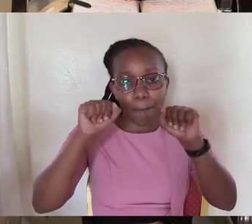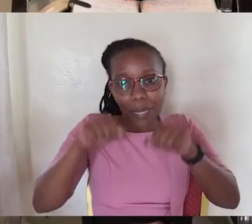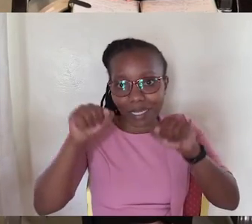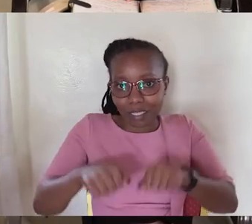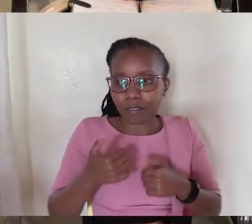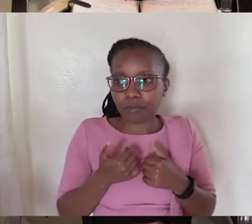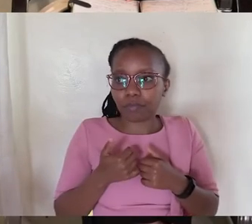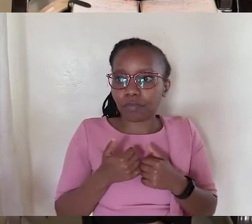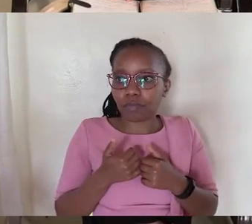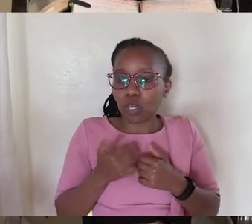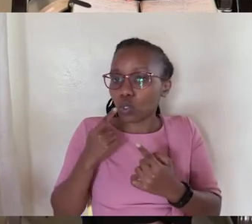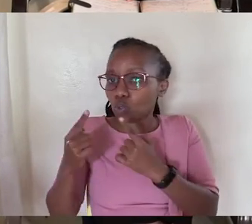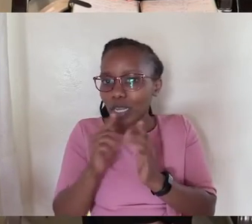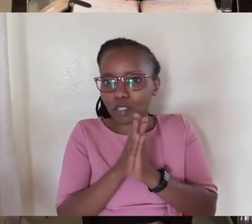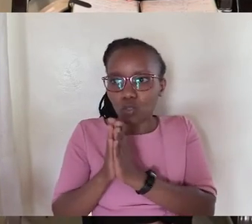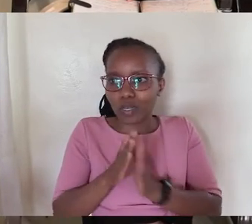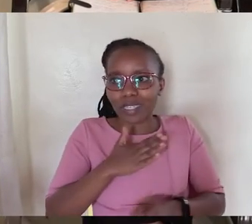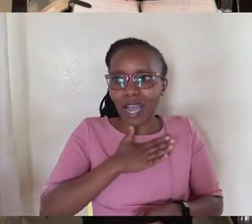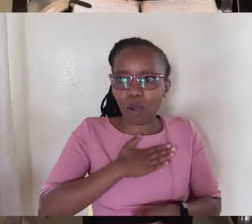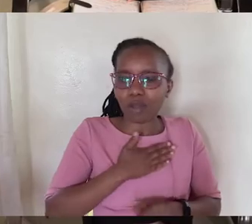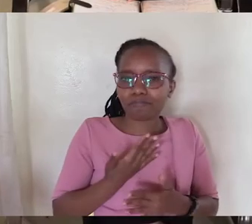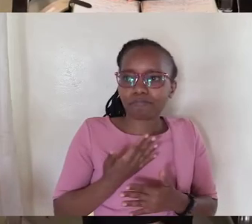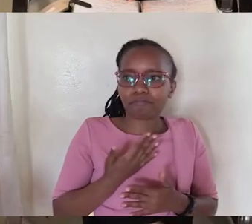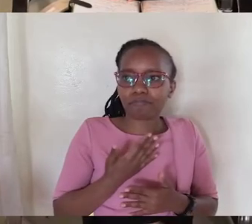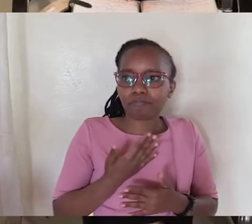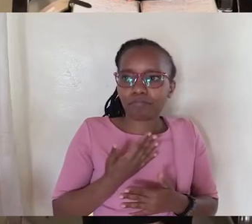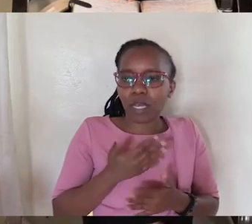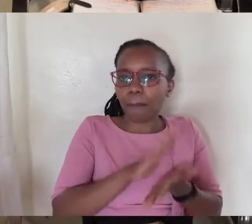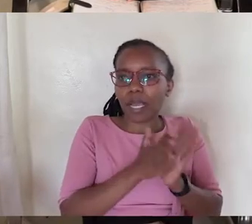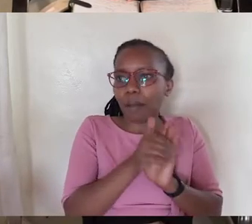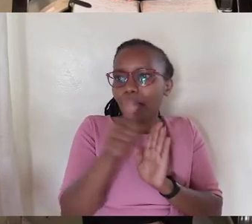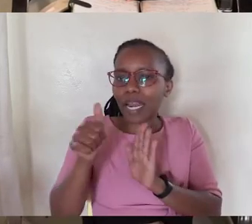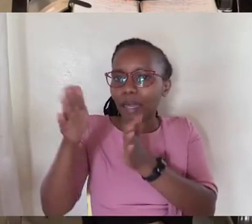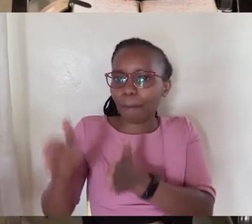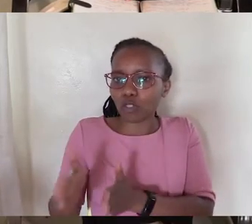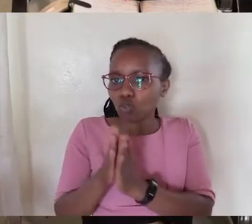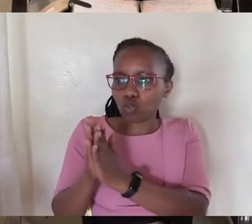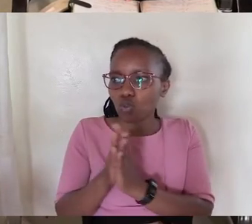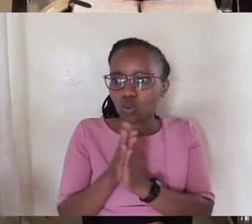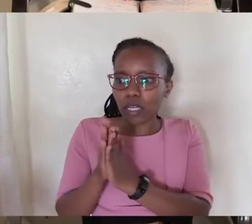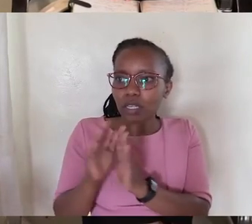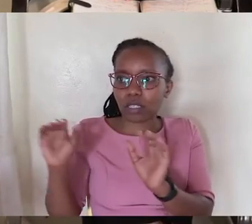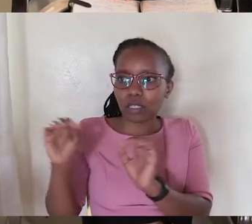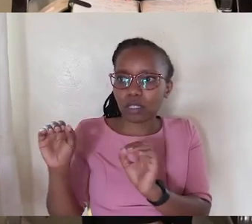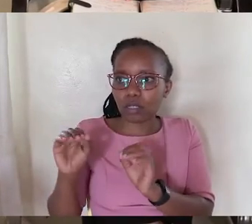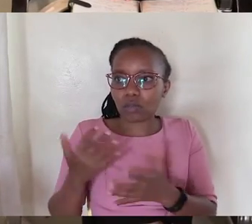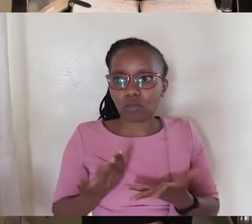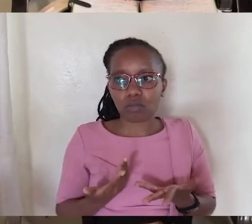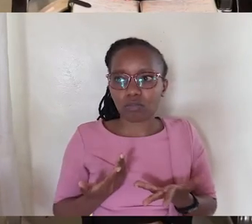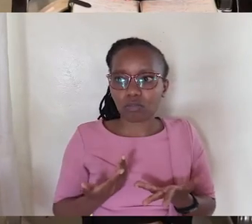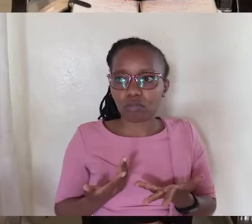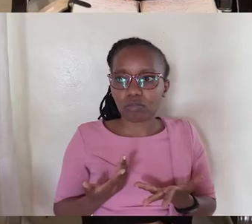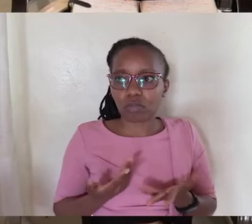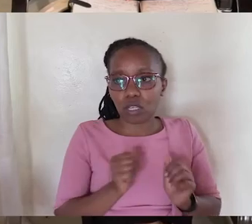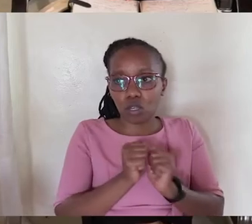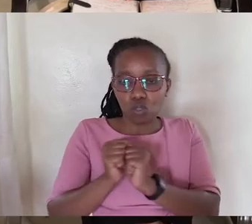tell our own story, so that it does not become somebody else's story, but that it becomes our story. So together